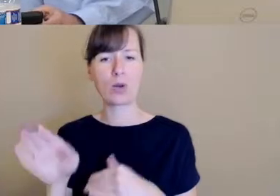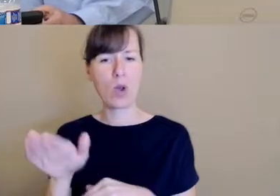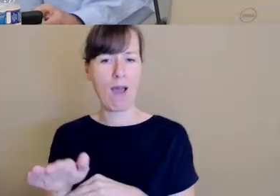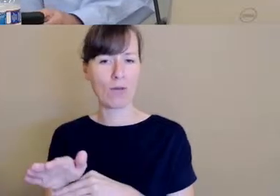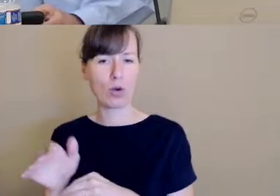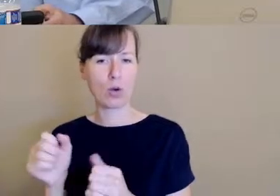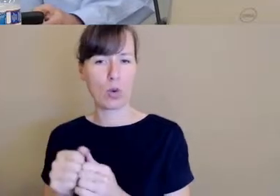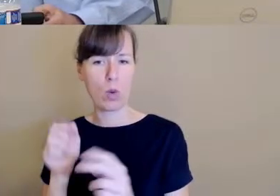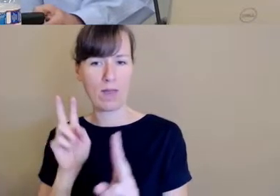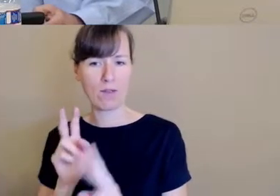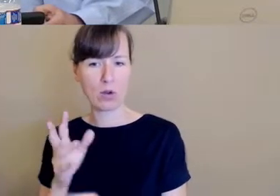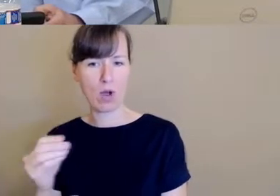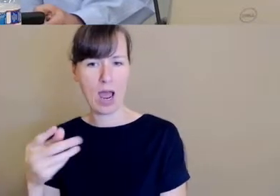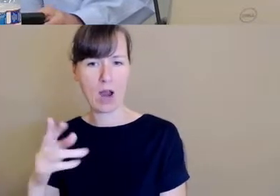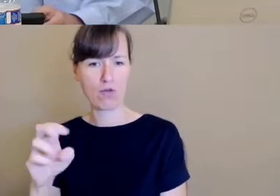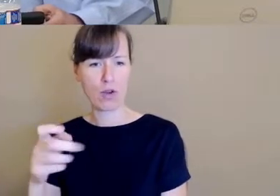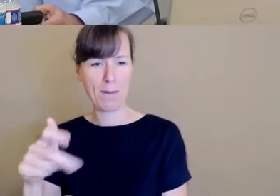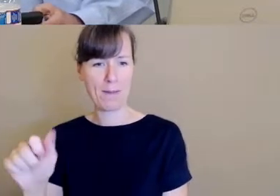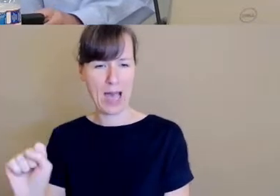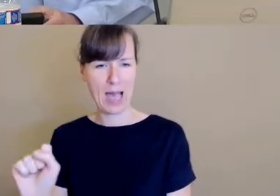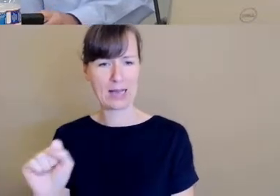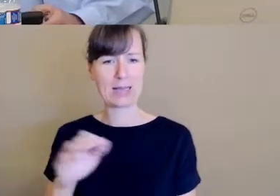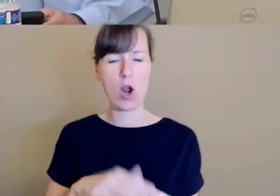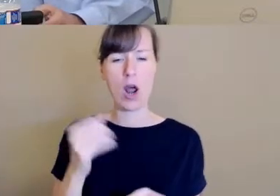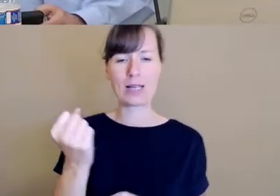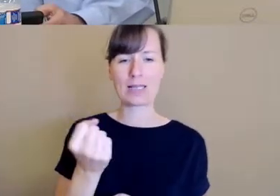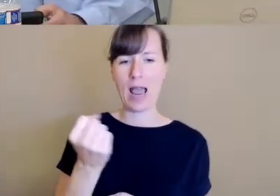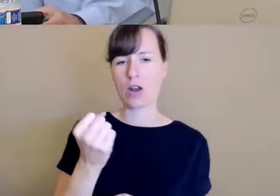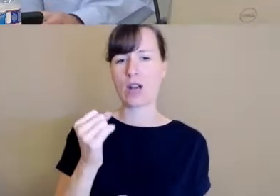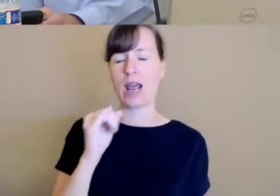It's happening. Okay, I've been told it's happening. There you go.